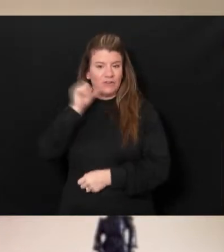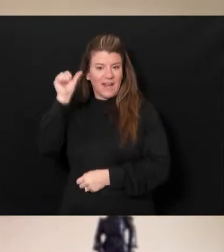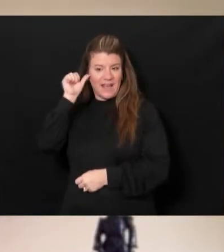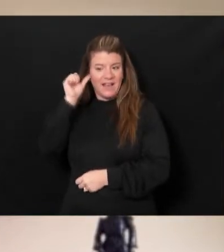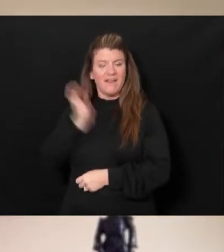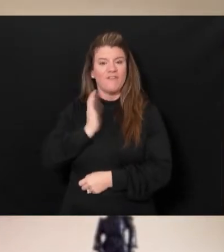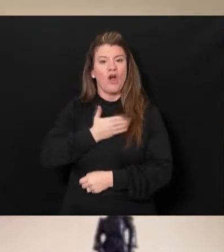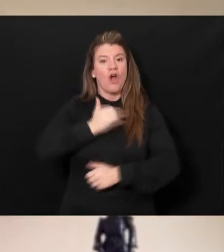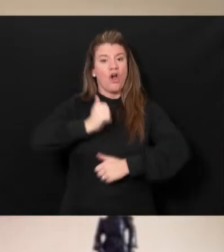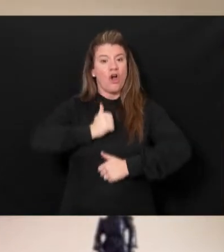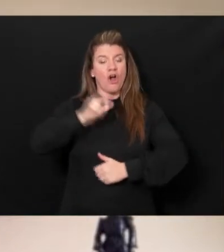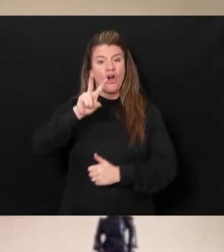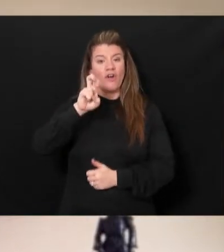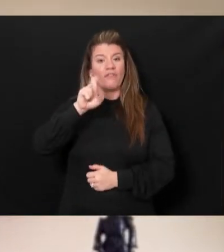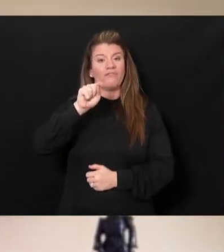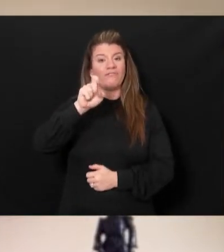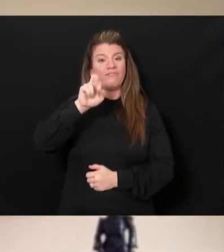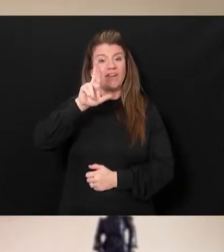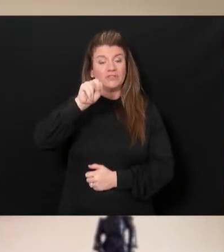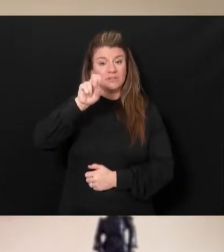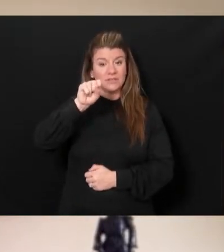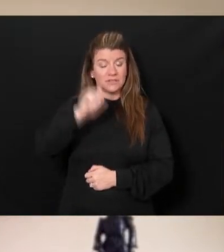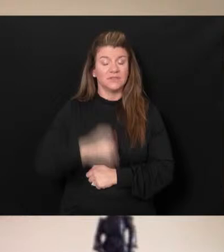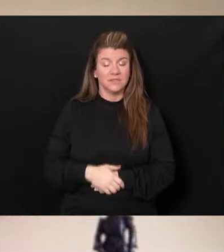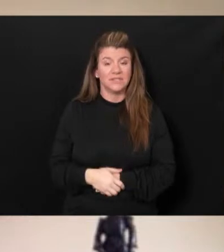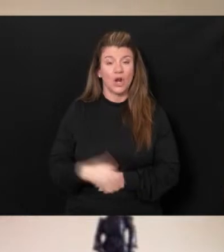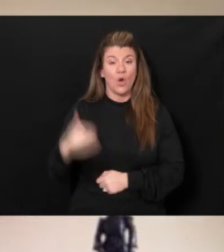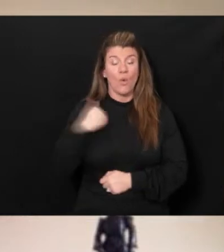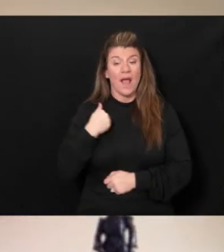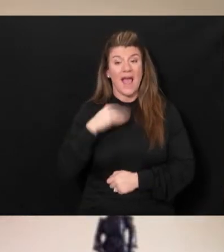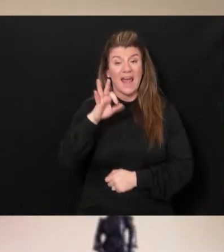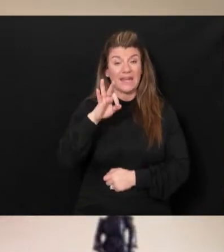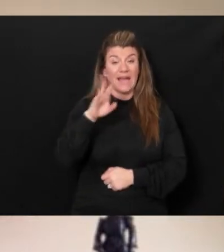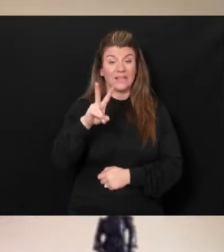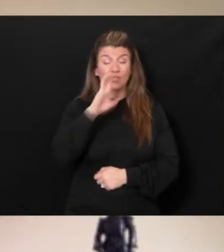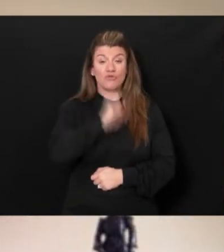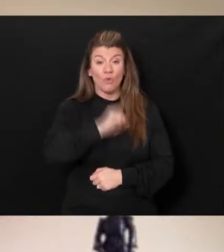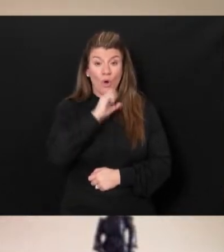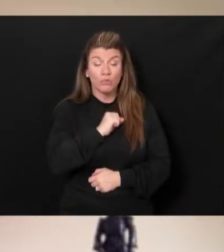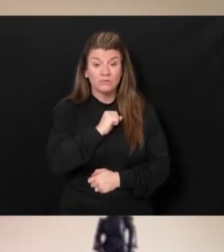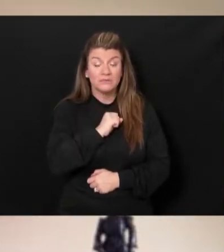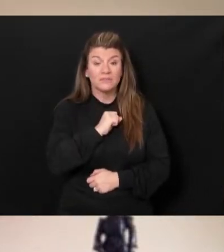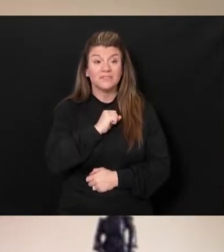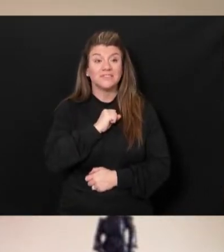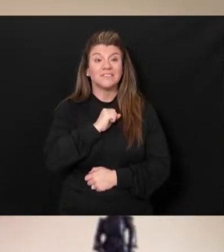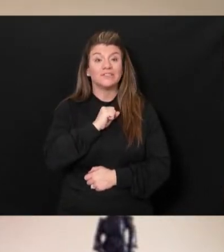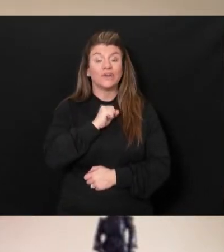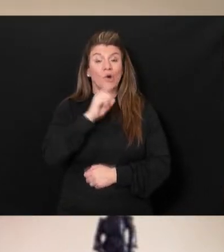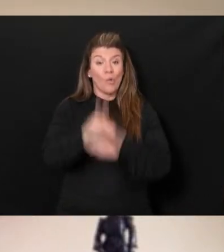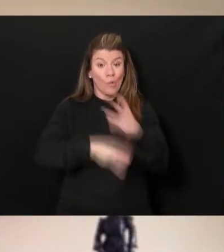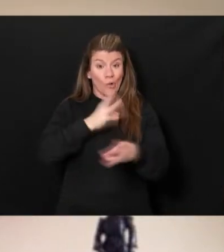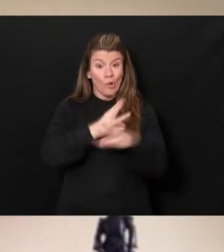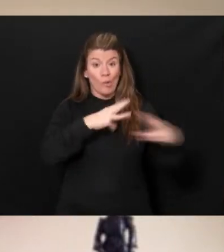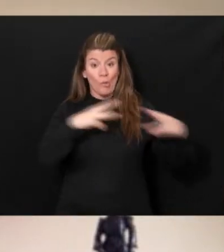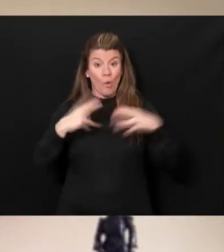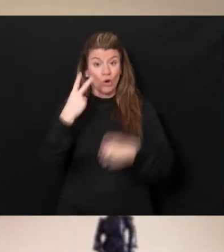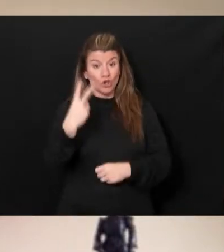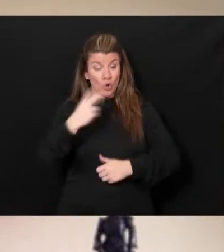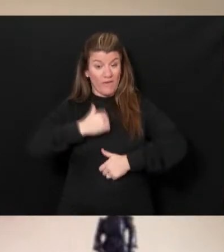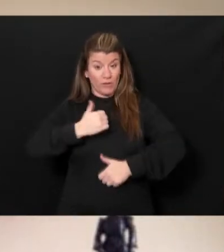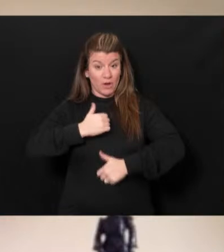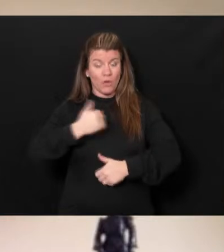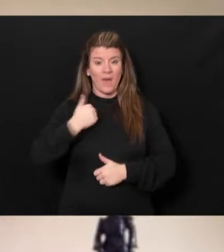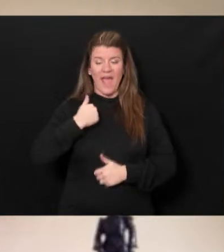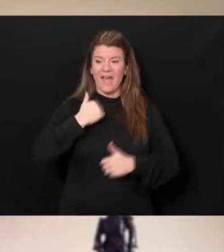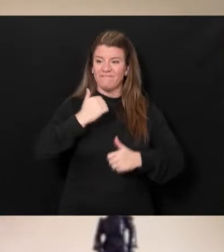our veterans. And we had a 92-year-old World War II veteran. We had veterans who